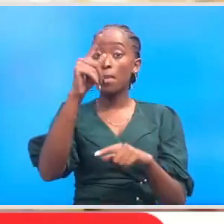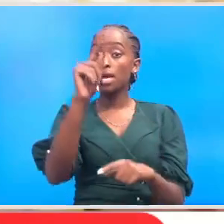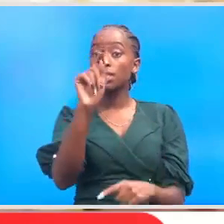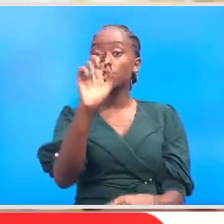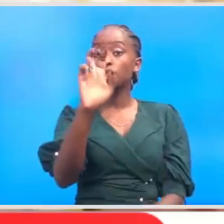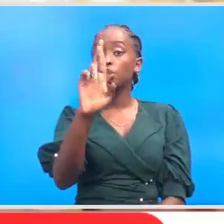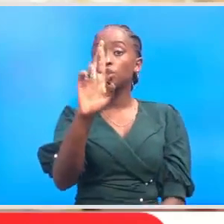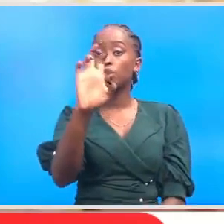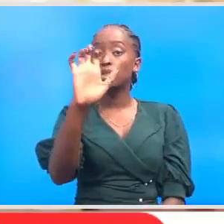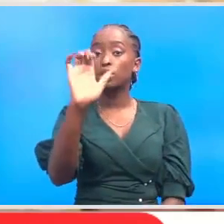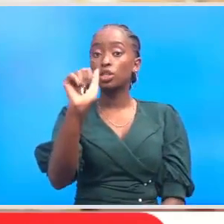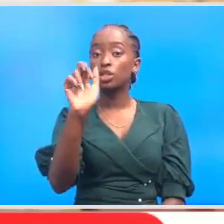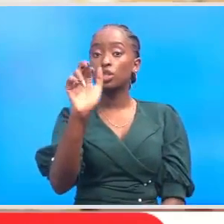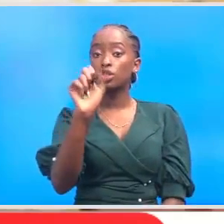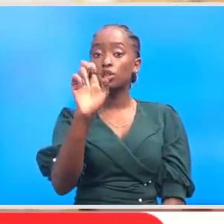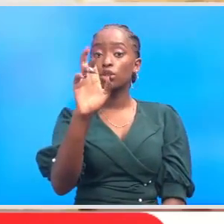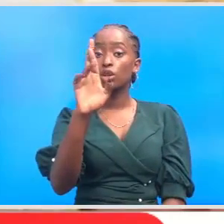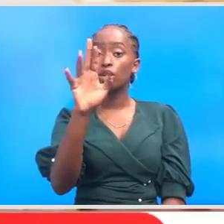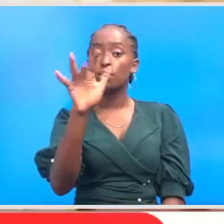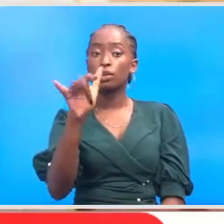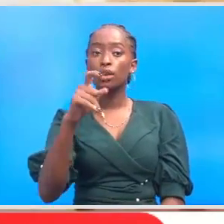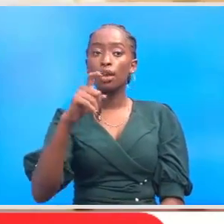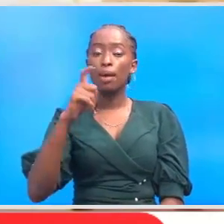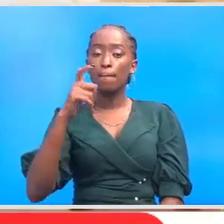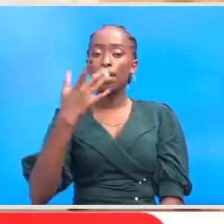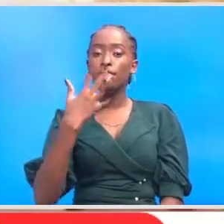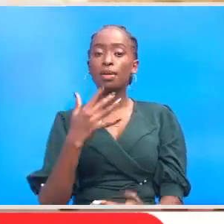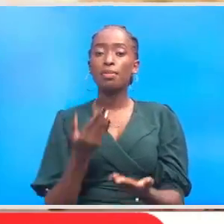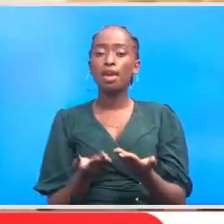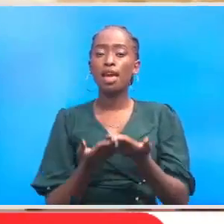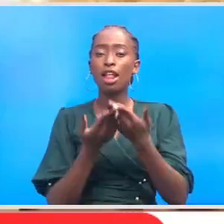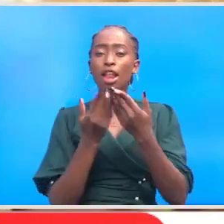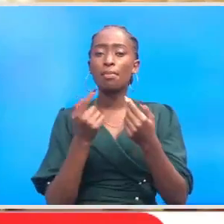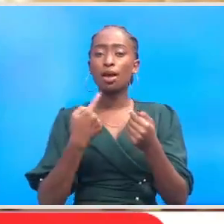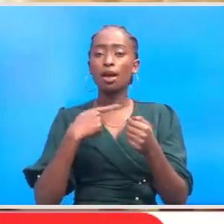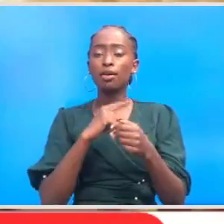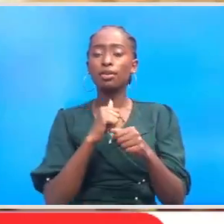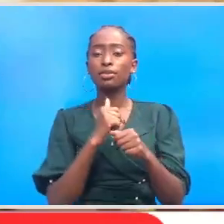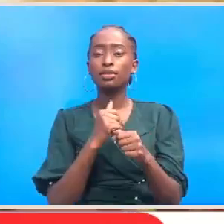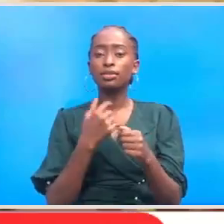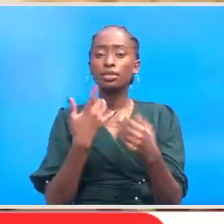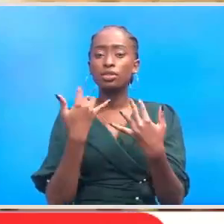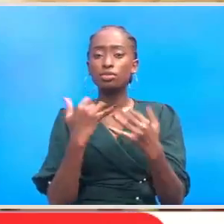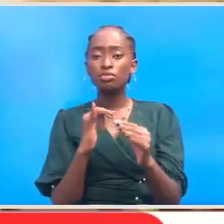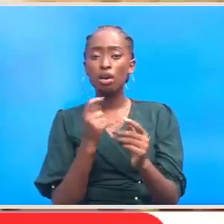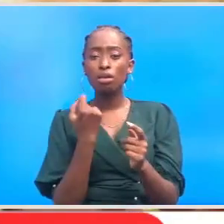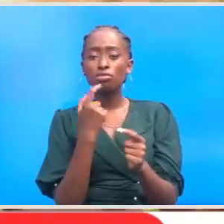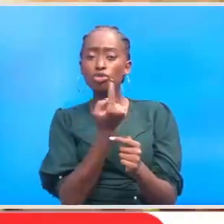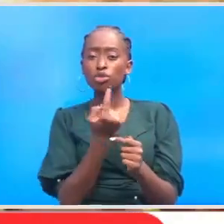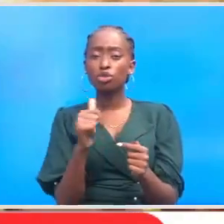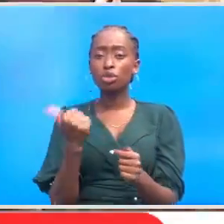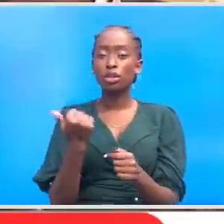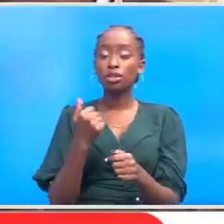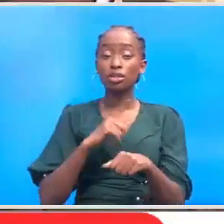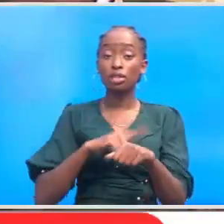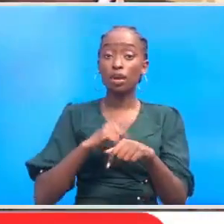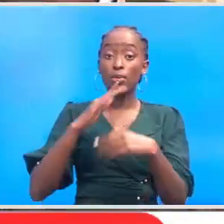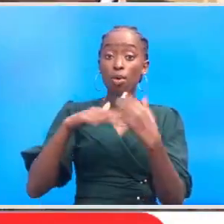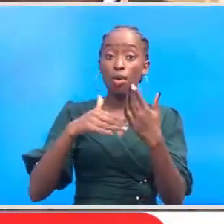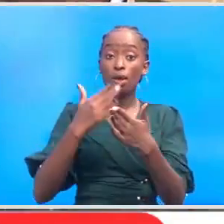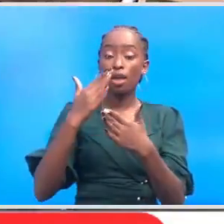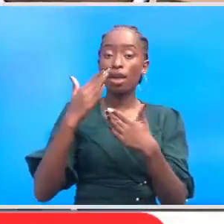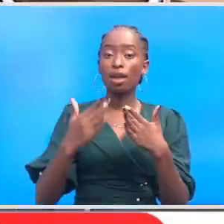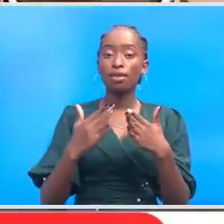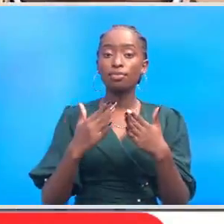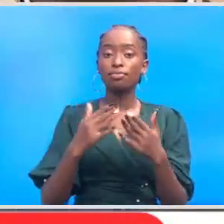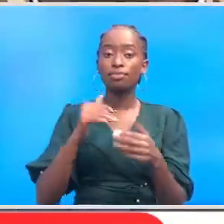help us crack that issue, because at the end of the day, they are the ones who collect the revenue. There are proposals